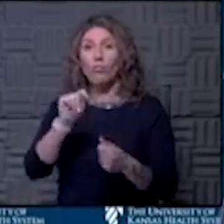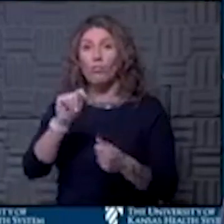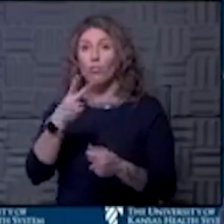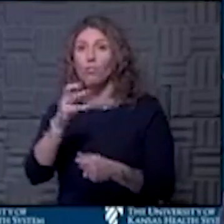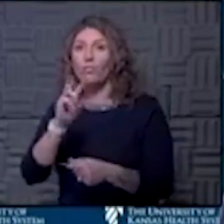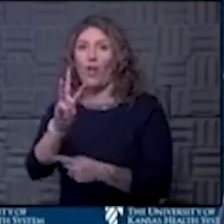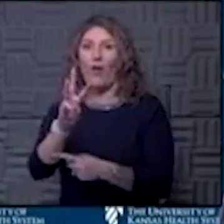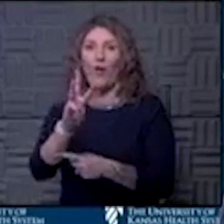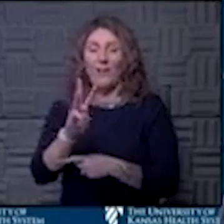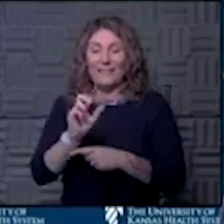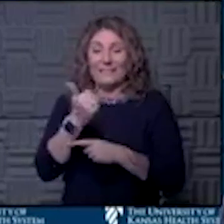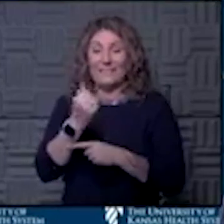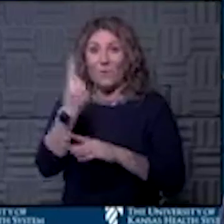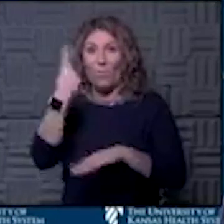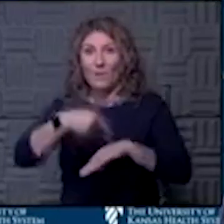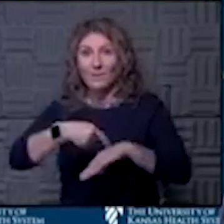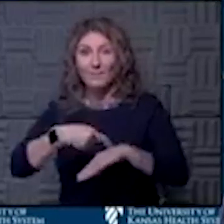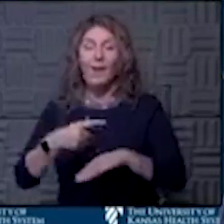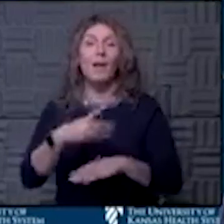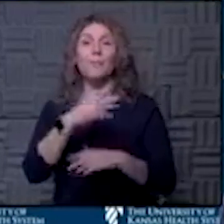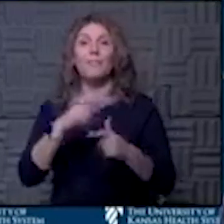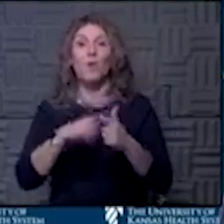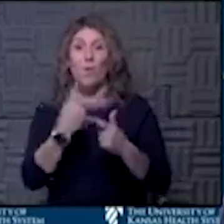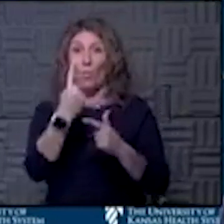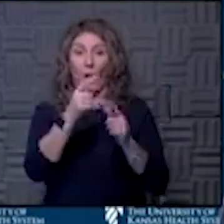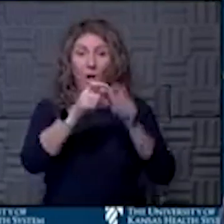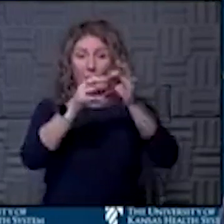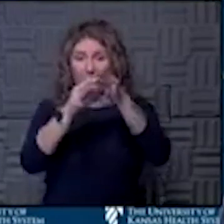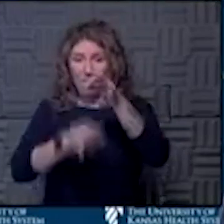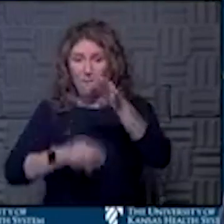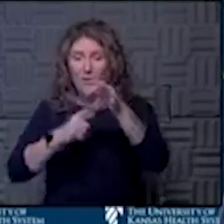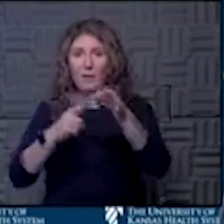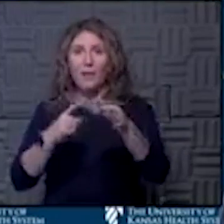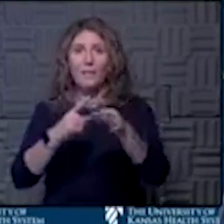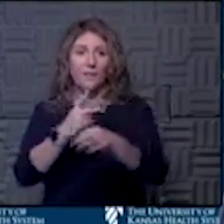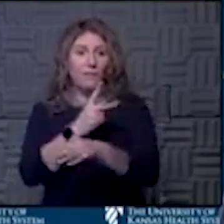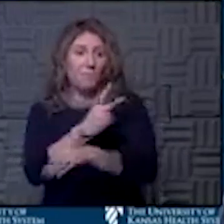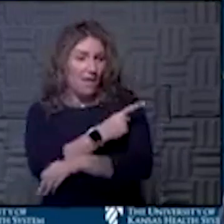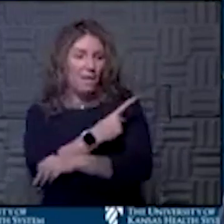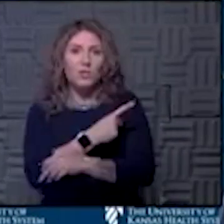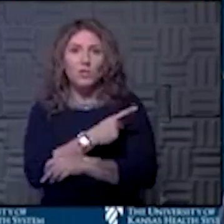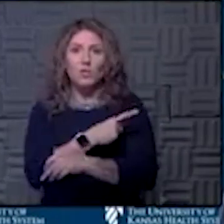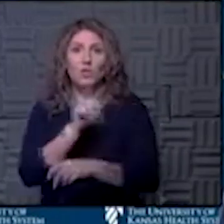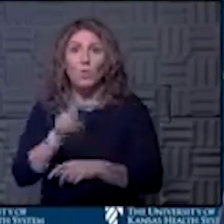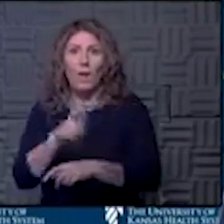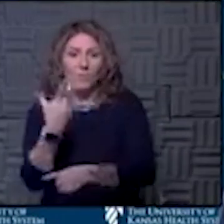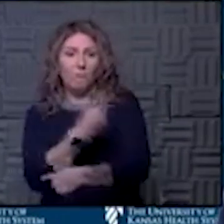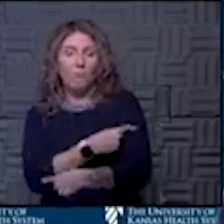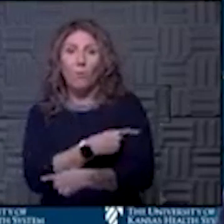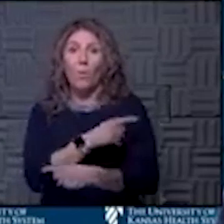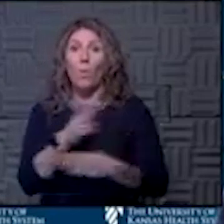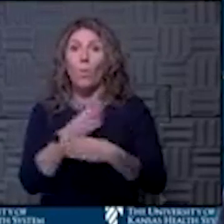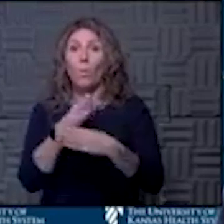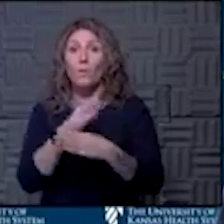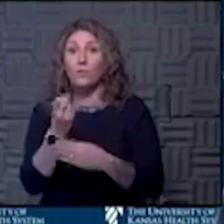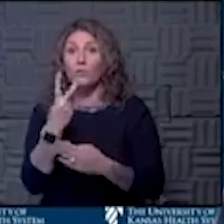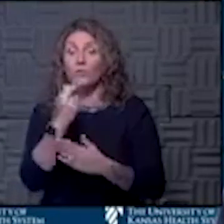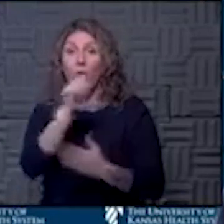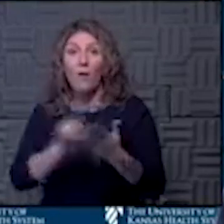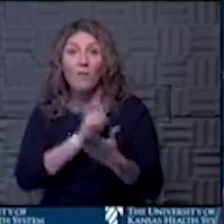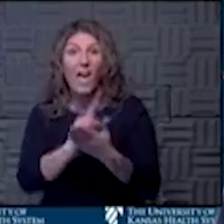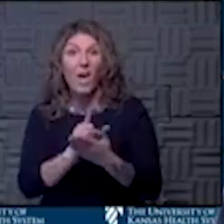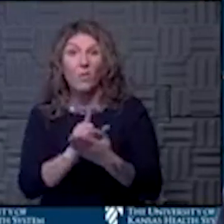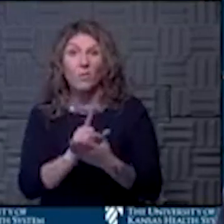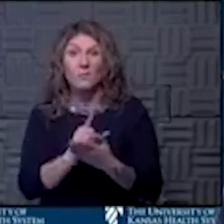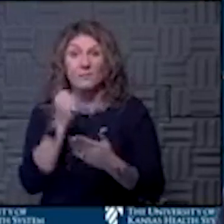time in one vial. And then you have to have 10 patients to administer them to within 12 hours, or the vaccine is wasted. So we're going to